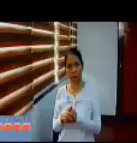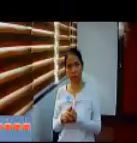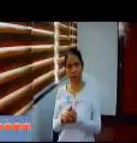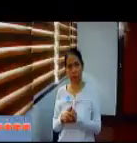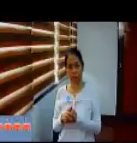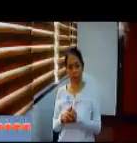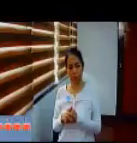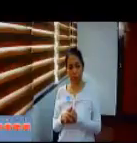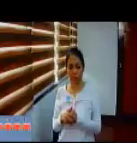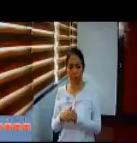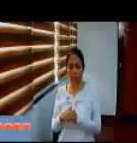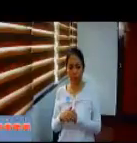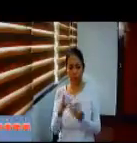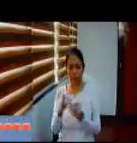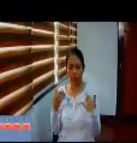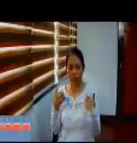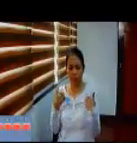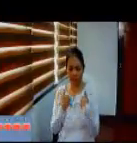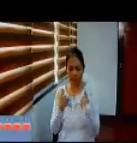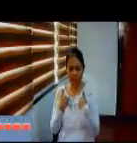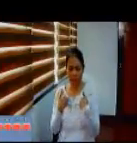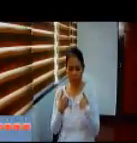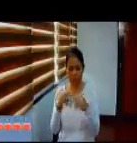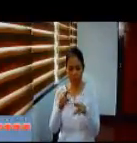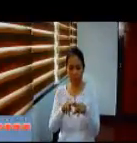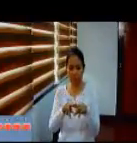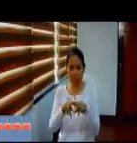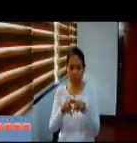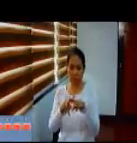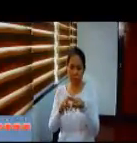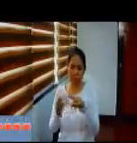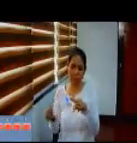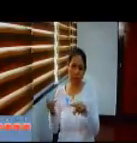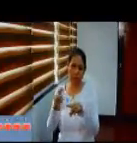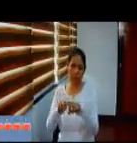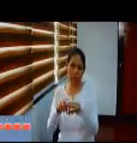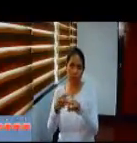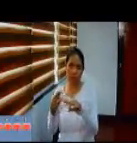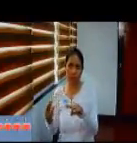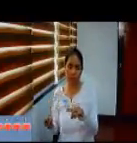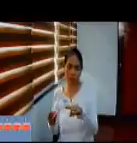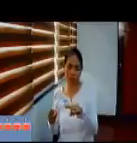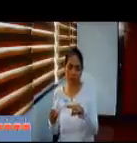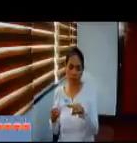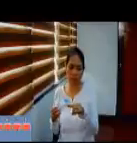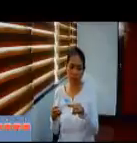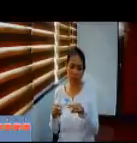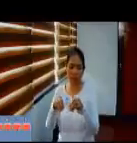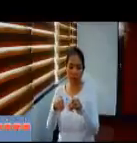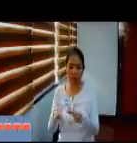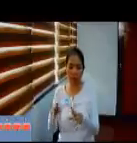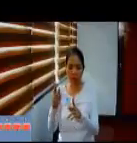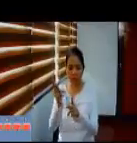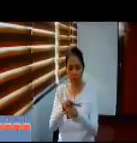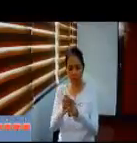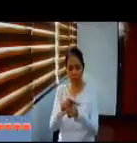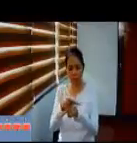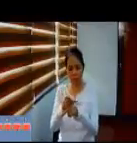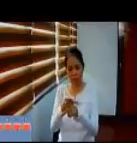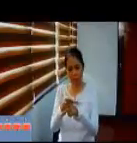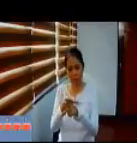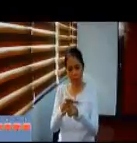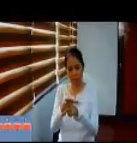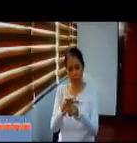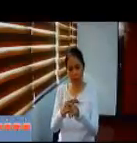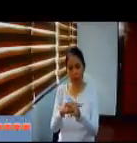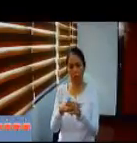When your animals will have reduced feed intake, you also have productivity losses. Not only that, Your